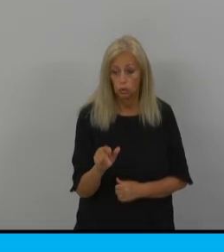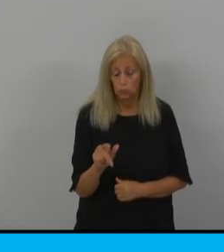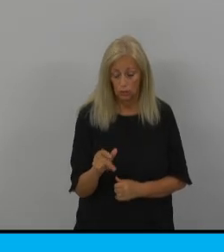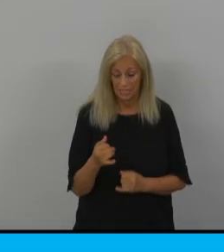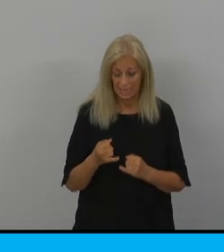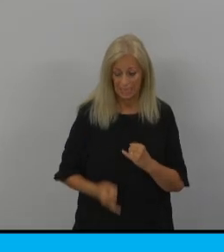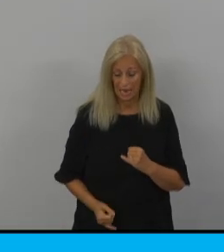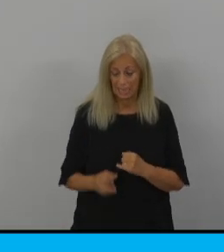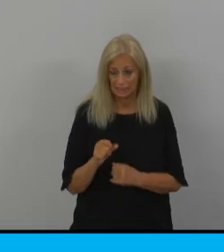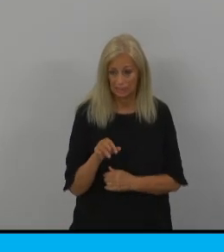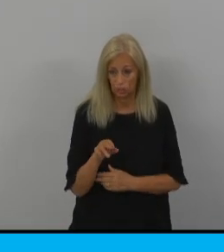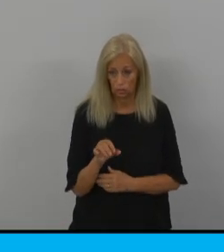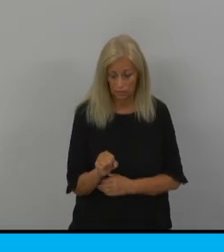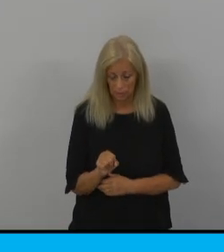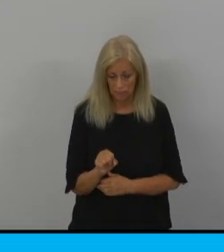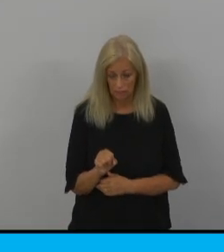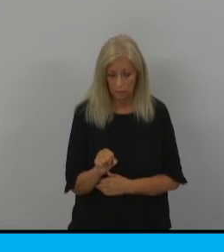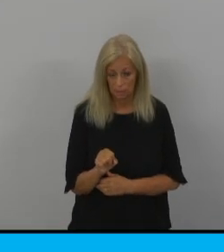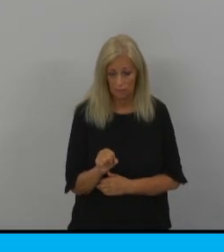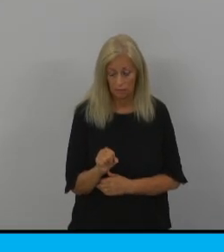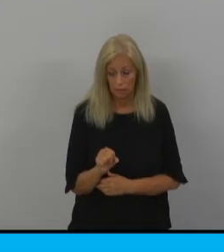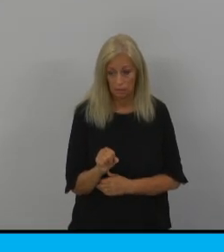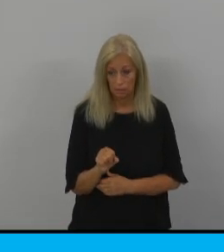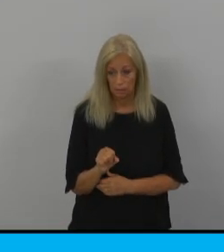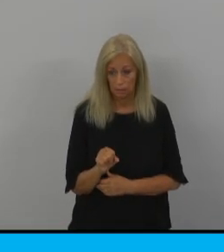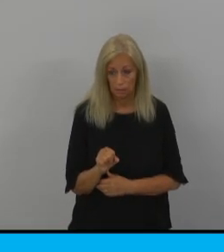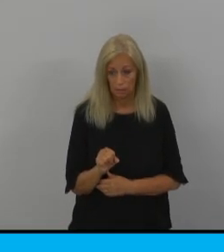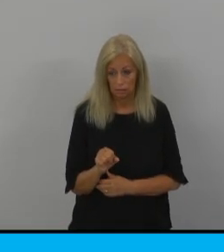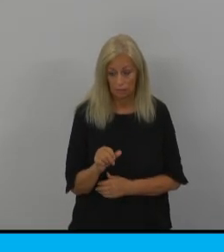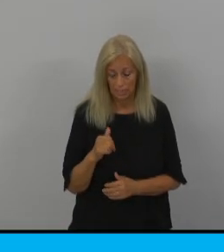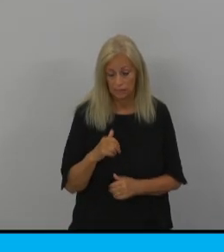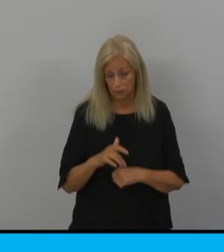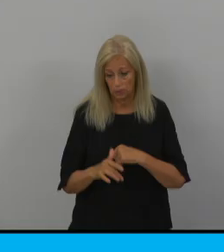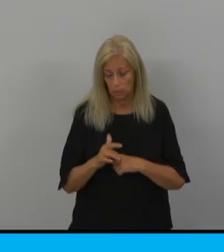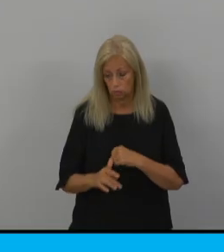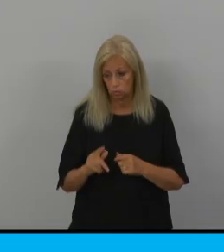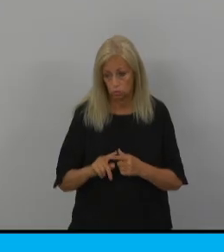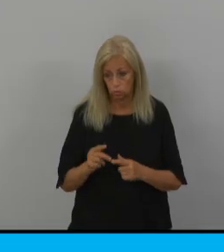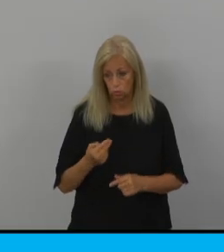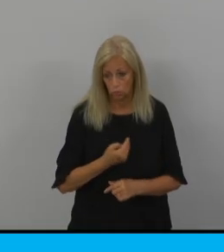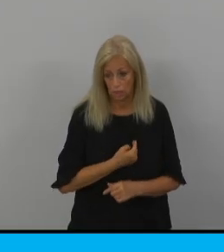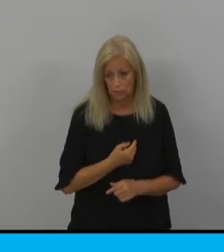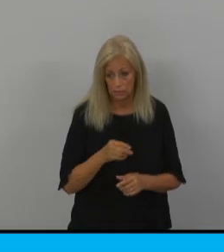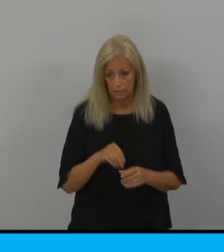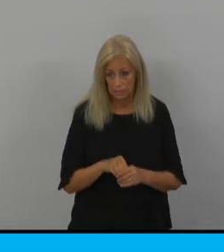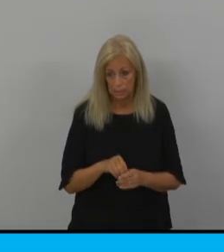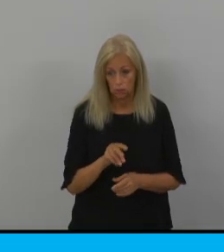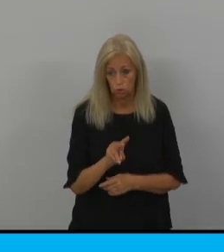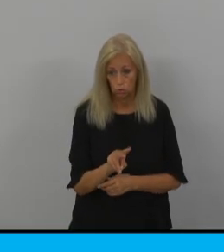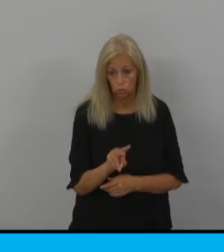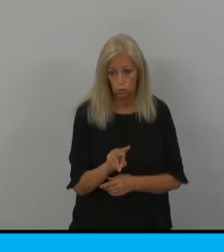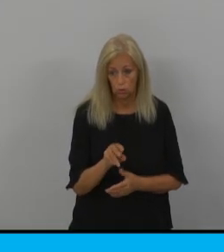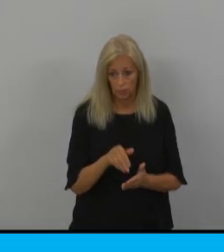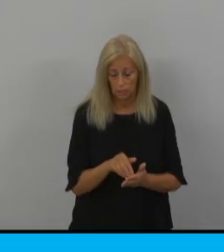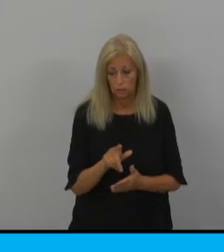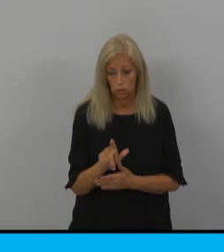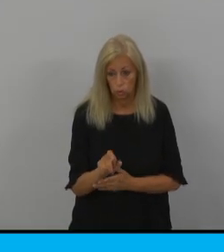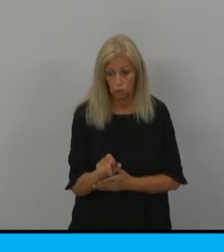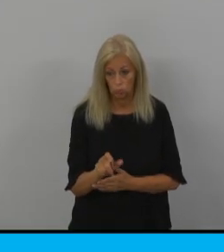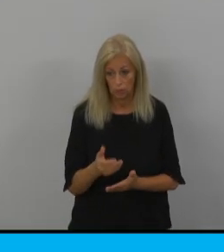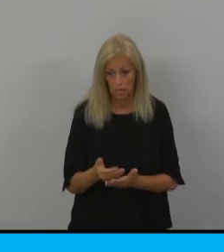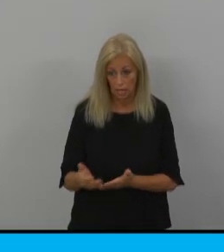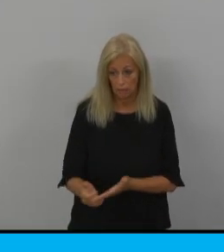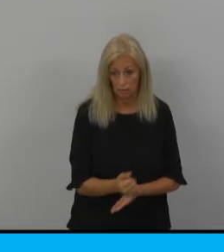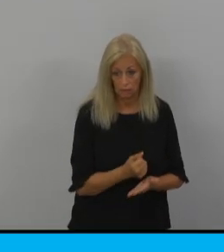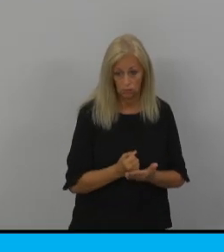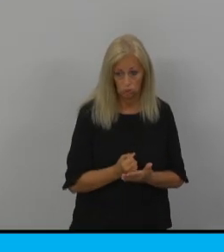the last series and the final bonds that we had available to us with the 2021 election. So those will